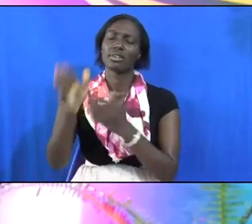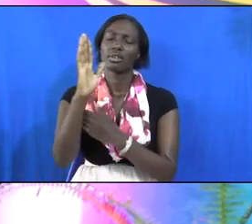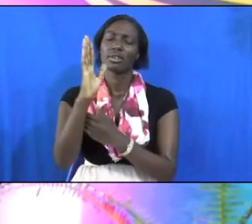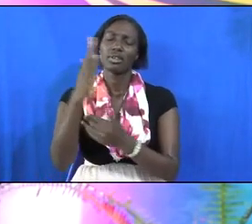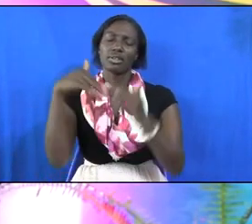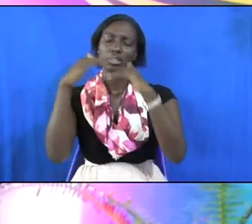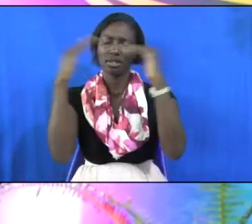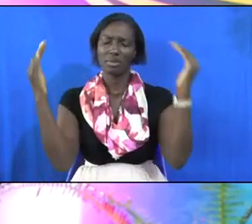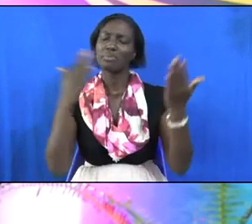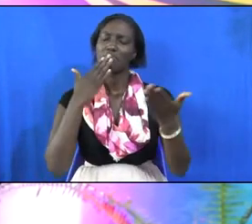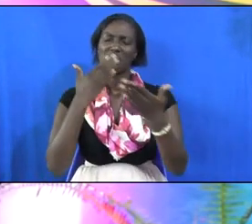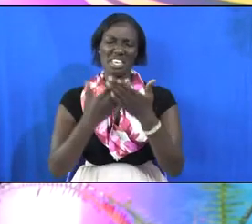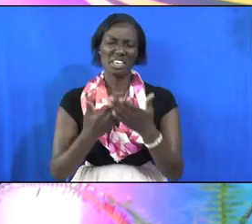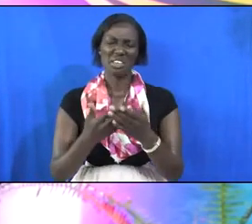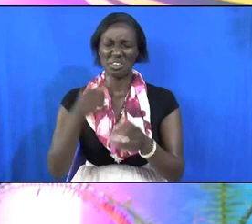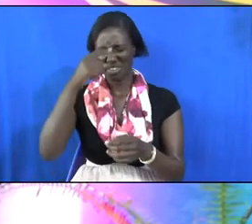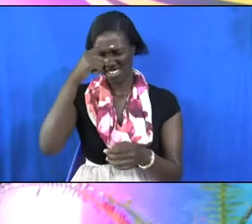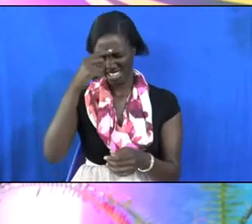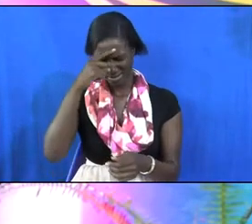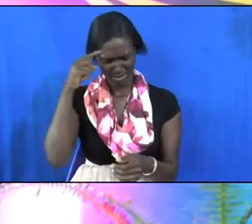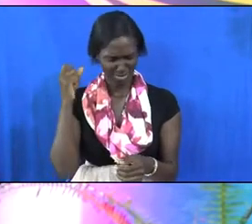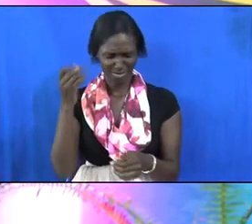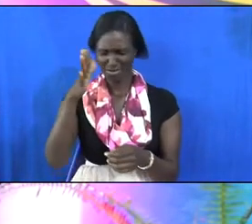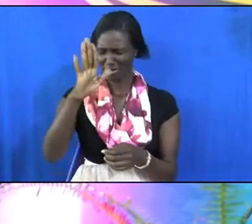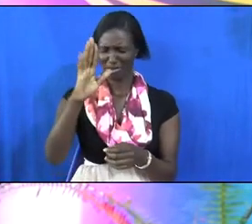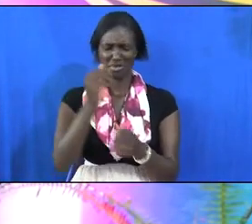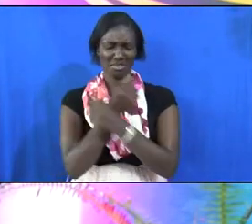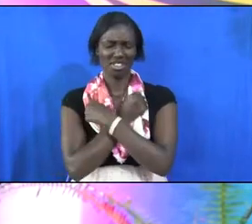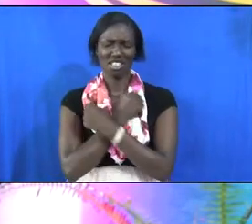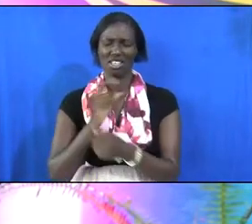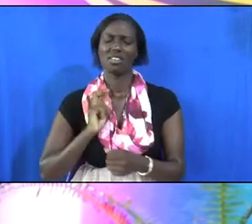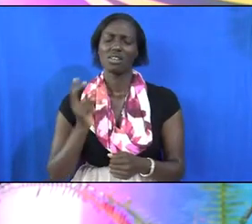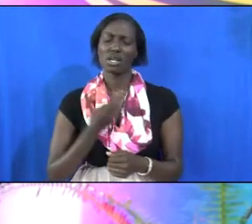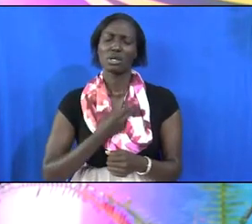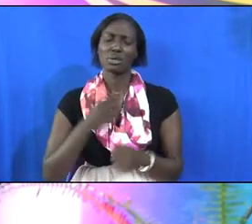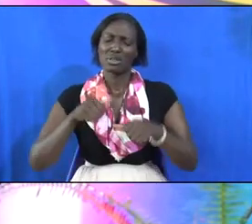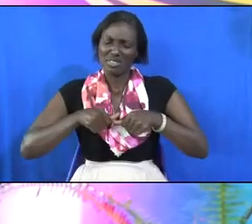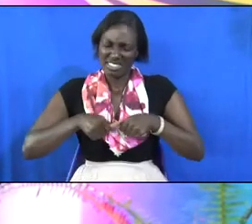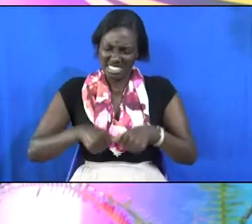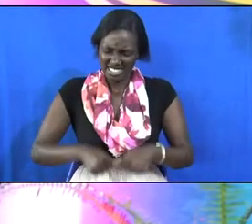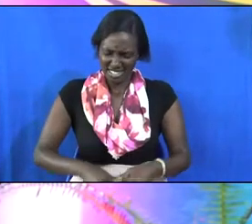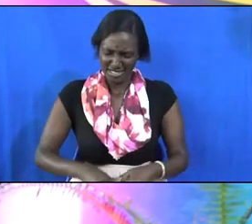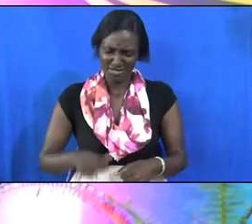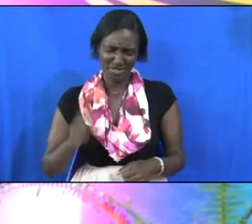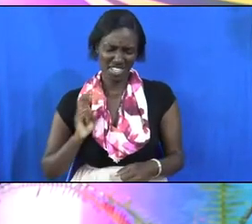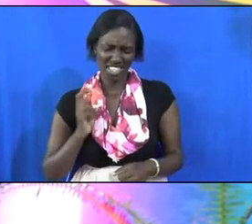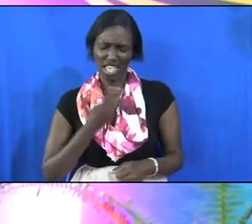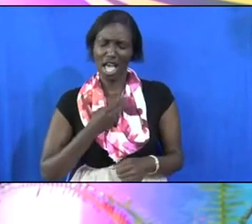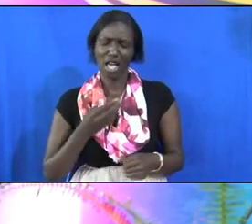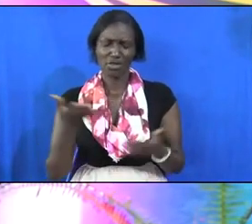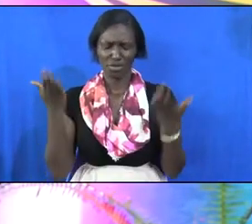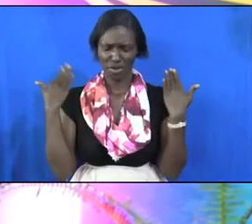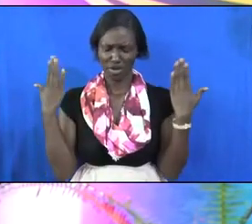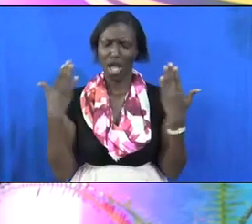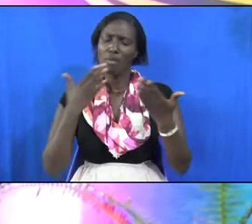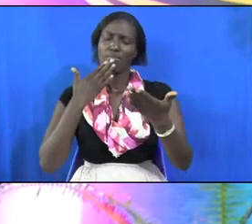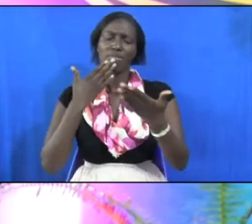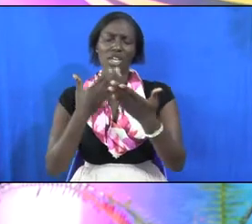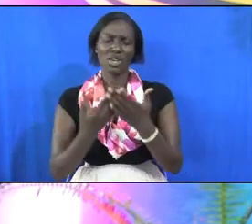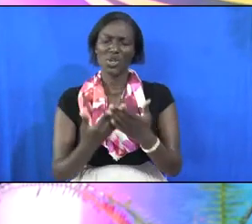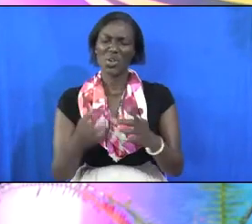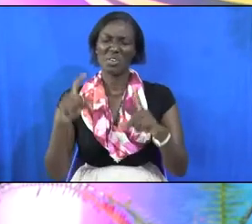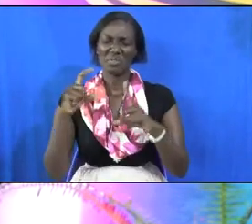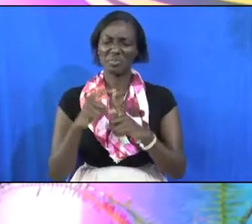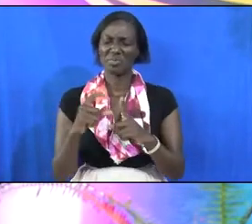you because you love us. You care for us. You want to live with us and to live with us forever. We thank you for the